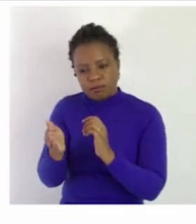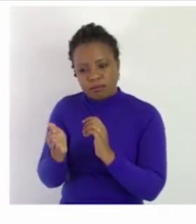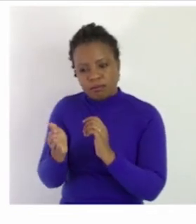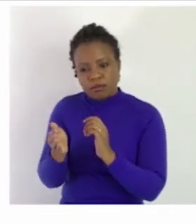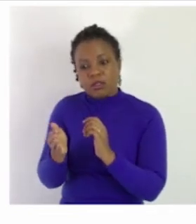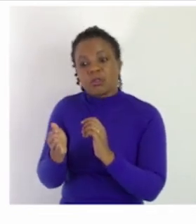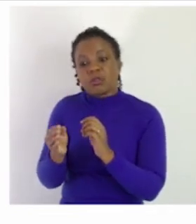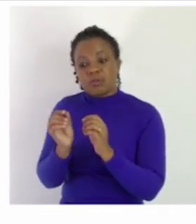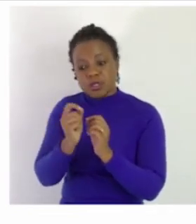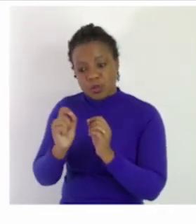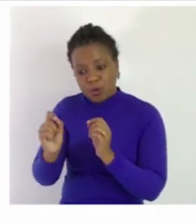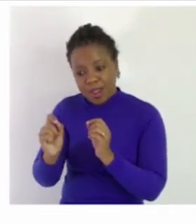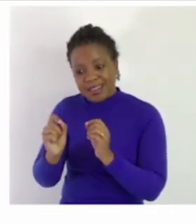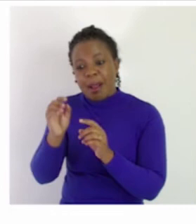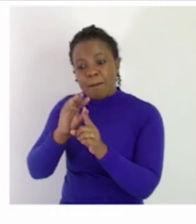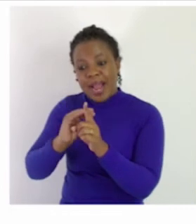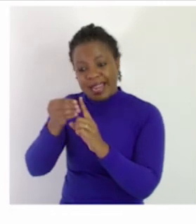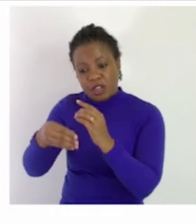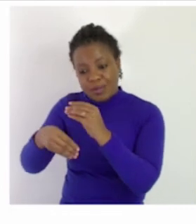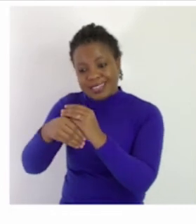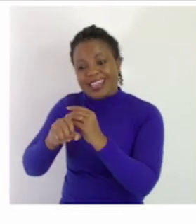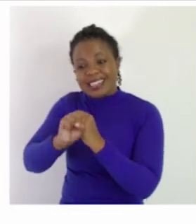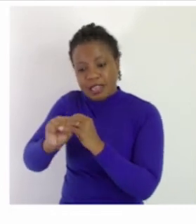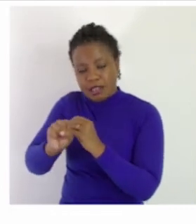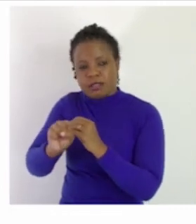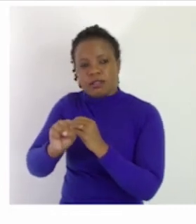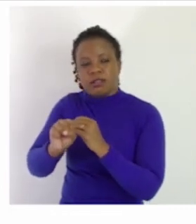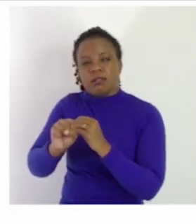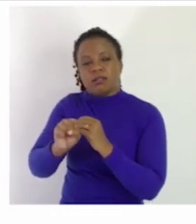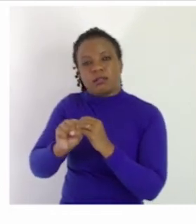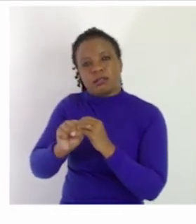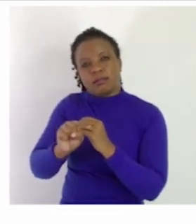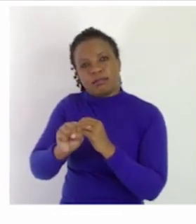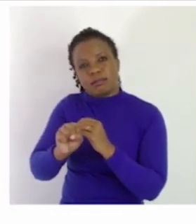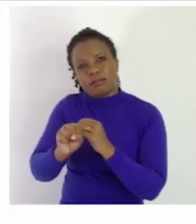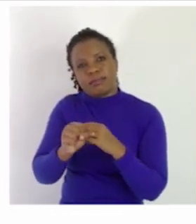be bananas. If you take